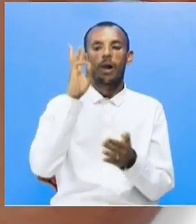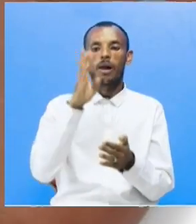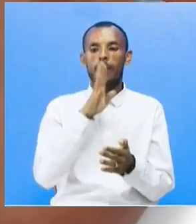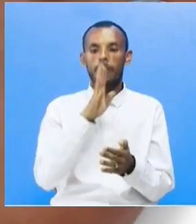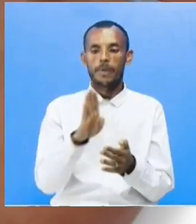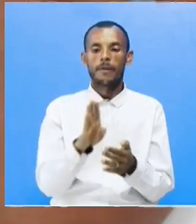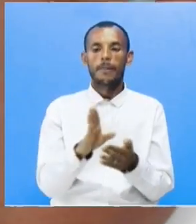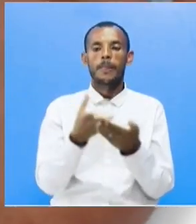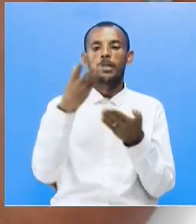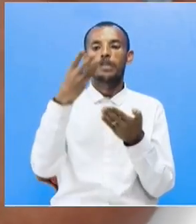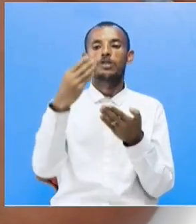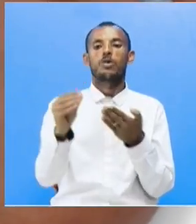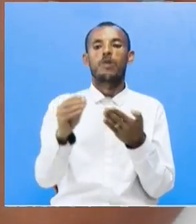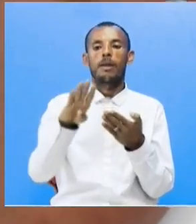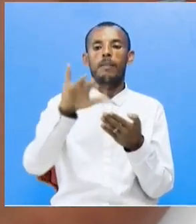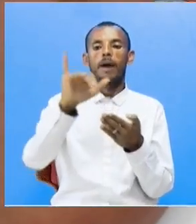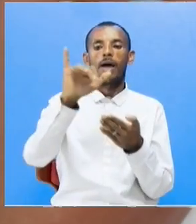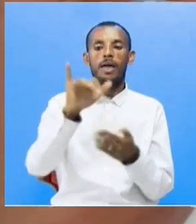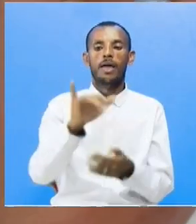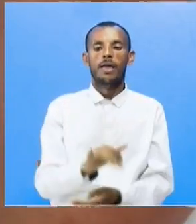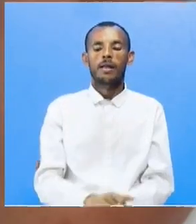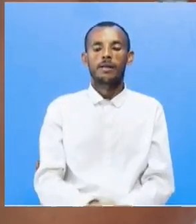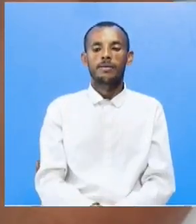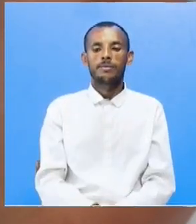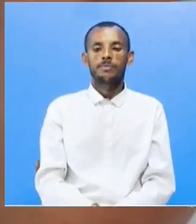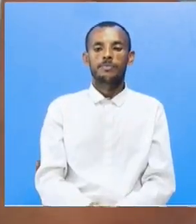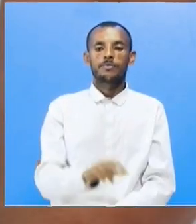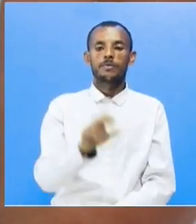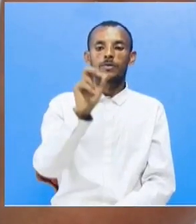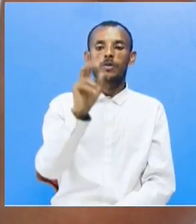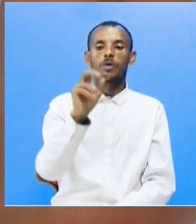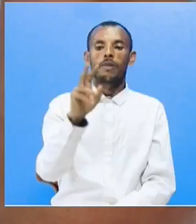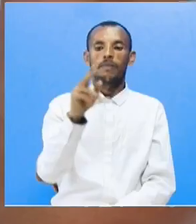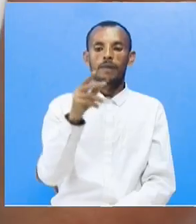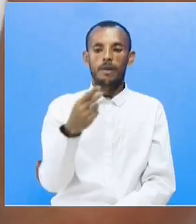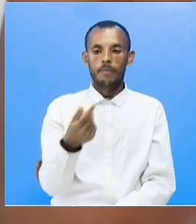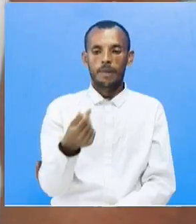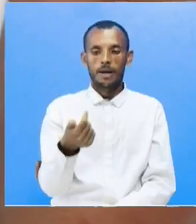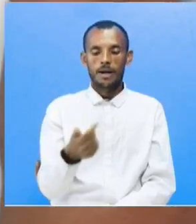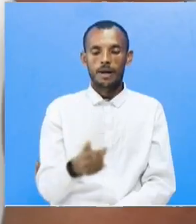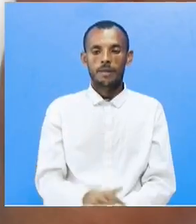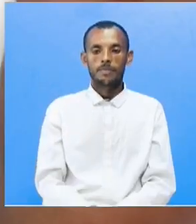will be sold by 12 birr.